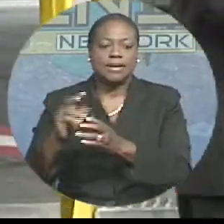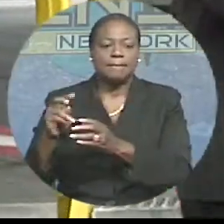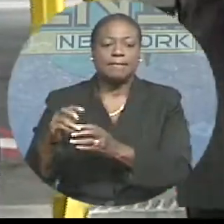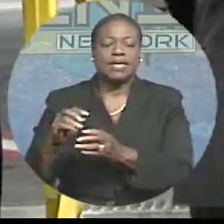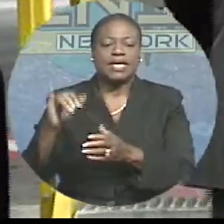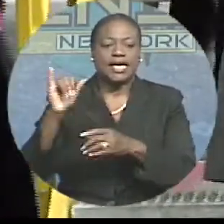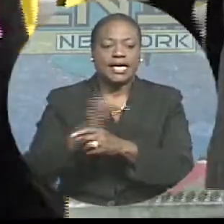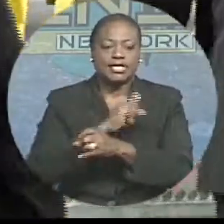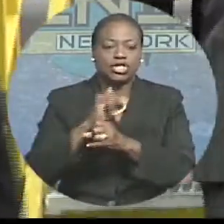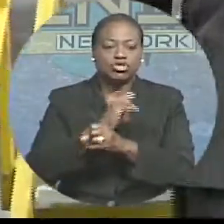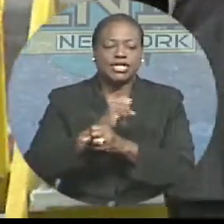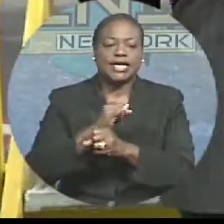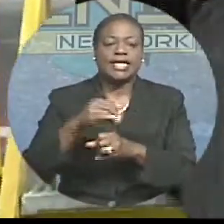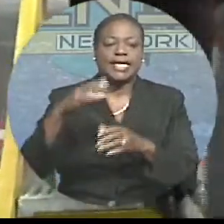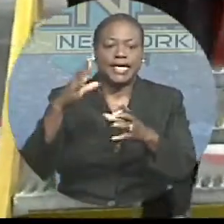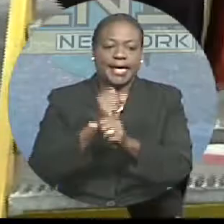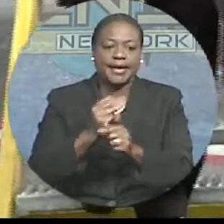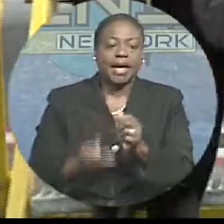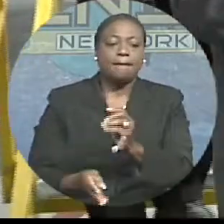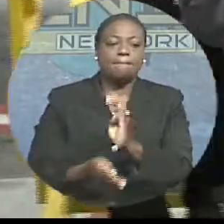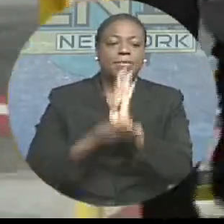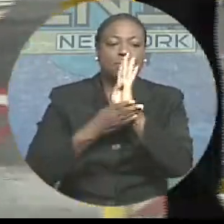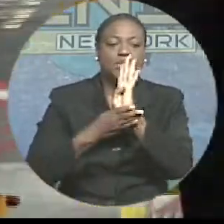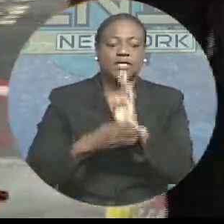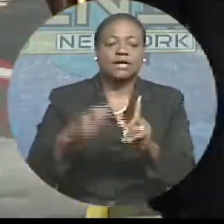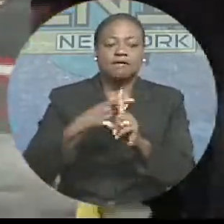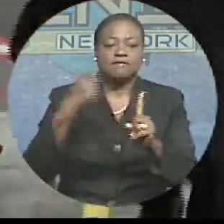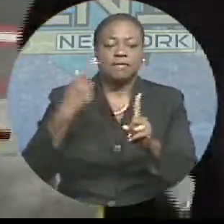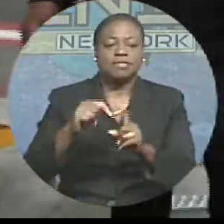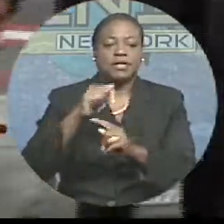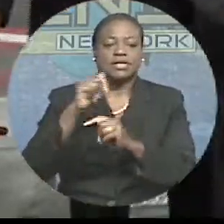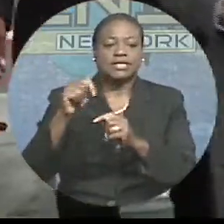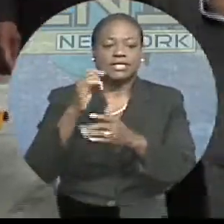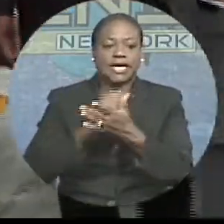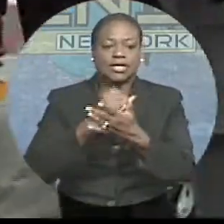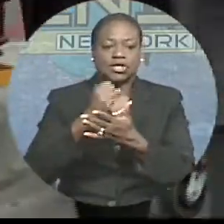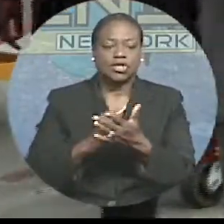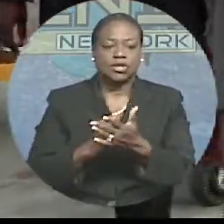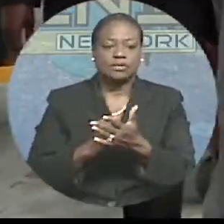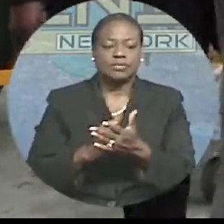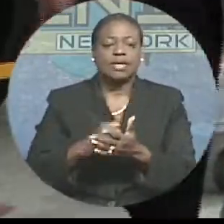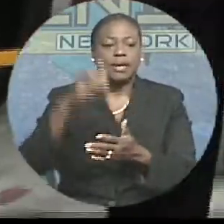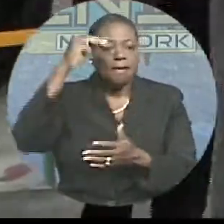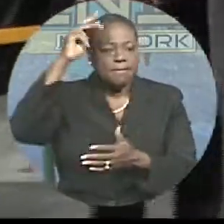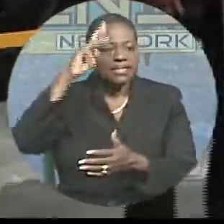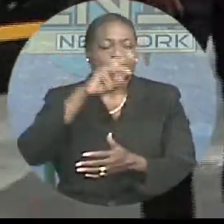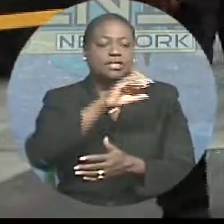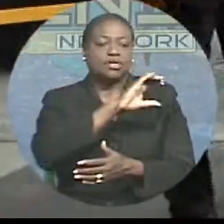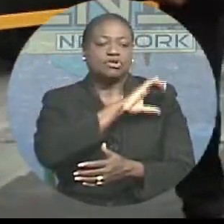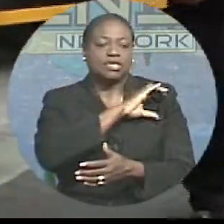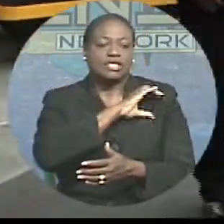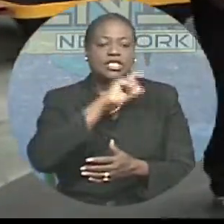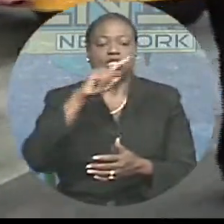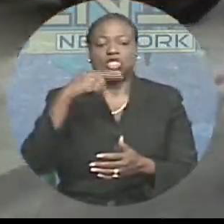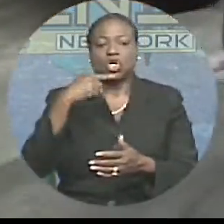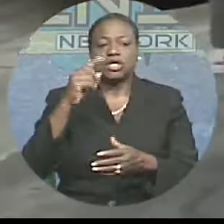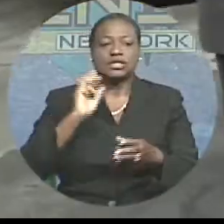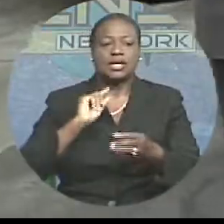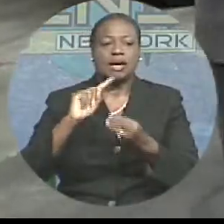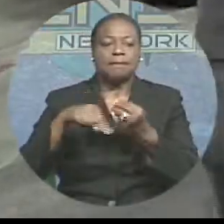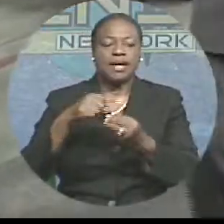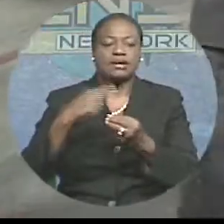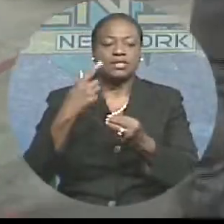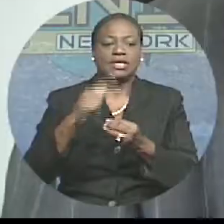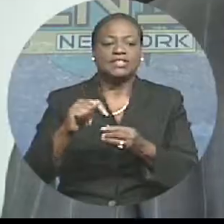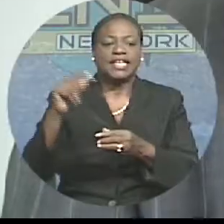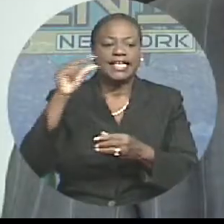significant boost from the cruise sector. Mr. Christie briefed us on discussions with officials from the multi-billion dollar conglomerate, the